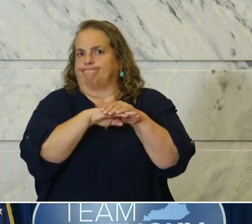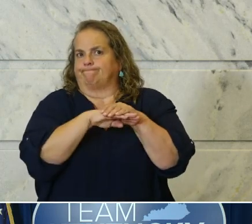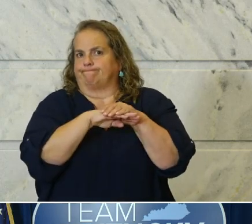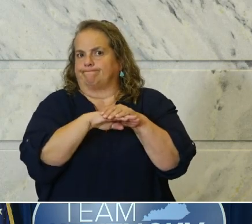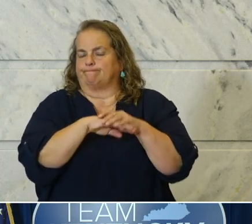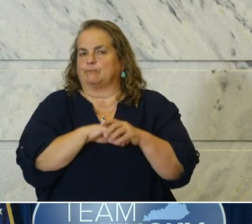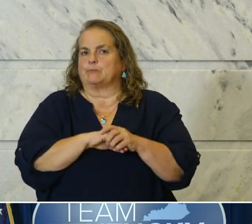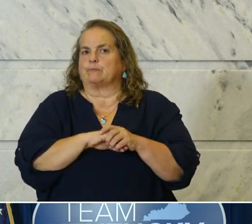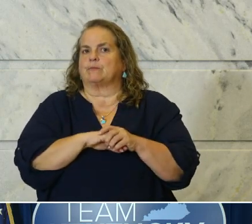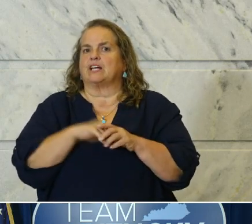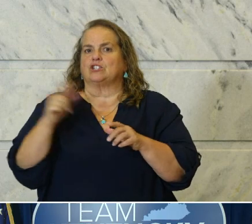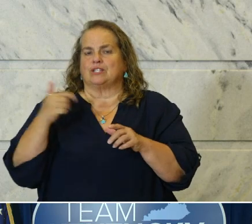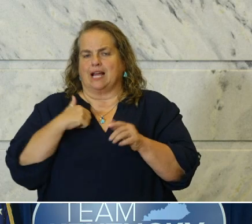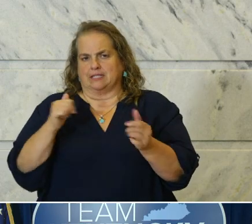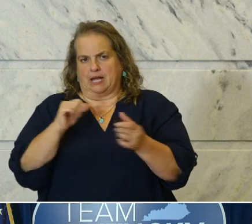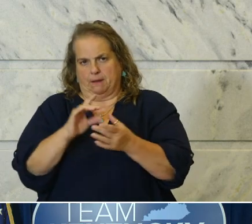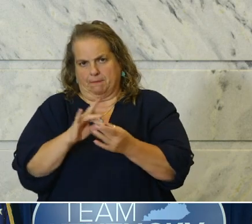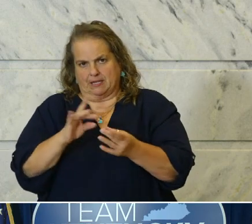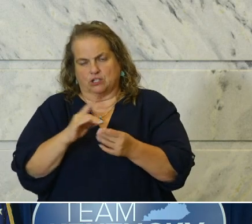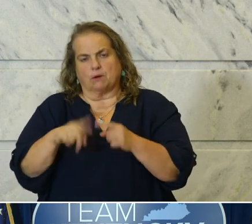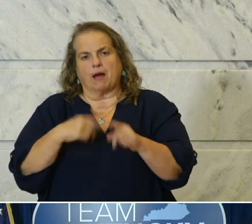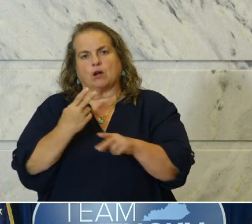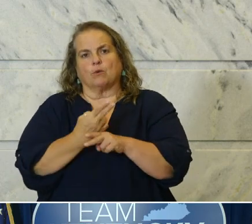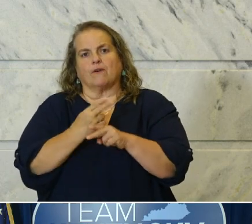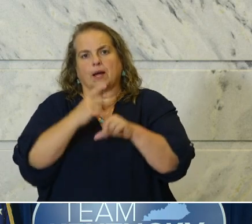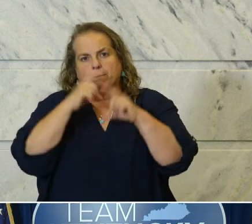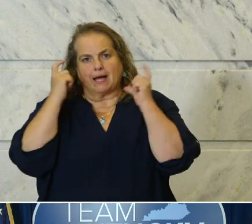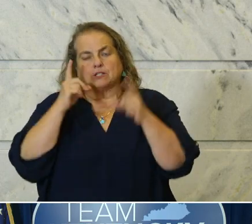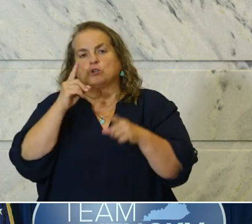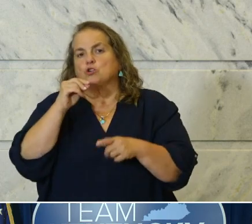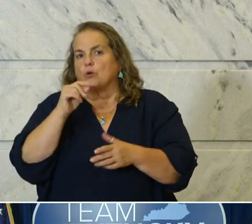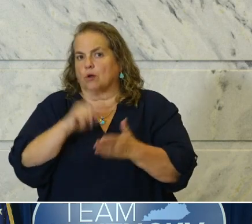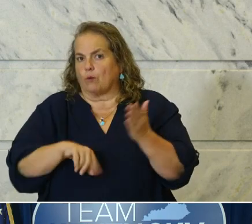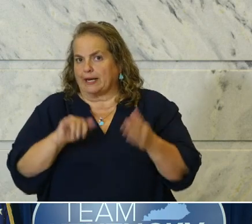a message about wearing a mask and doing what it takes.